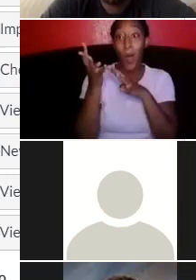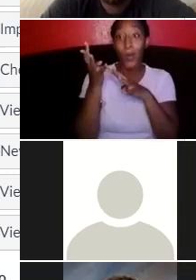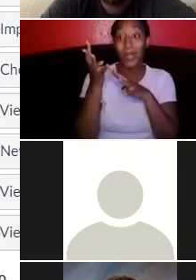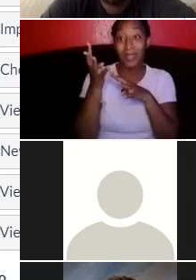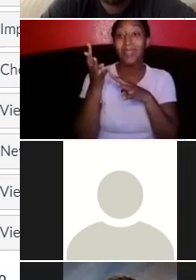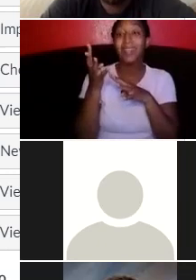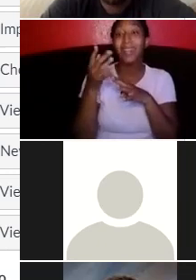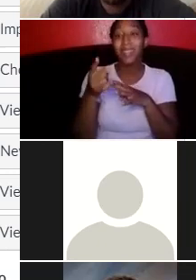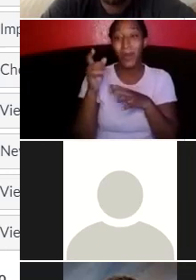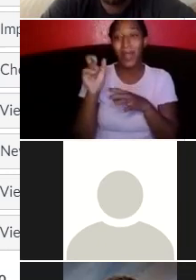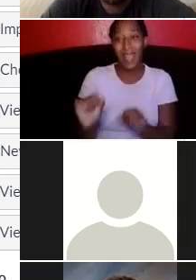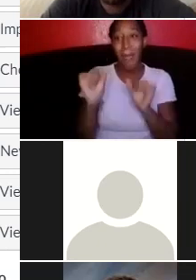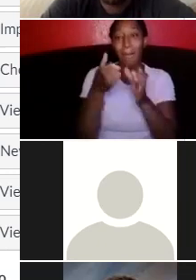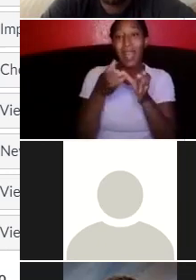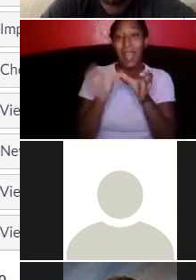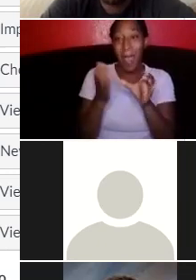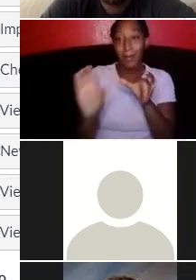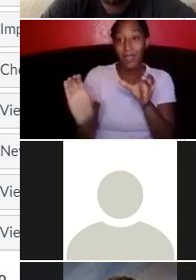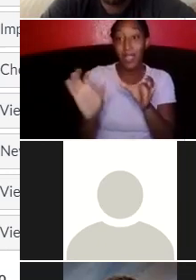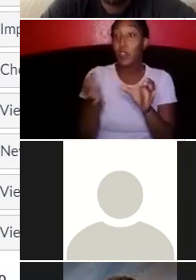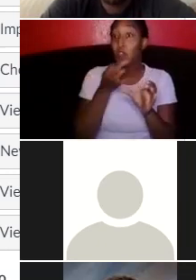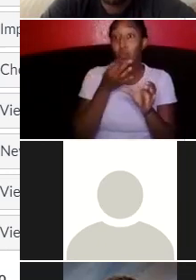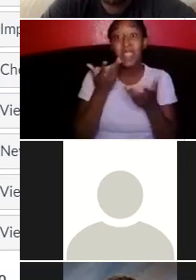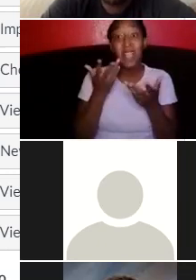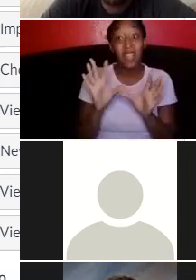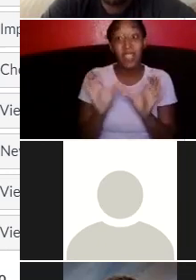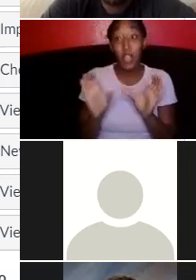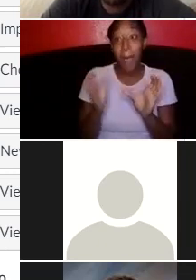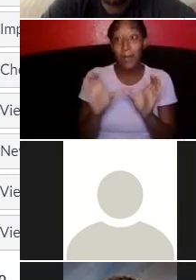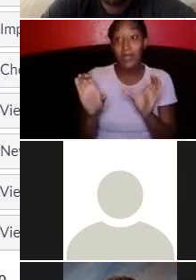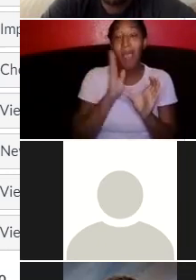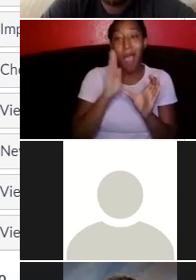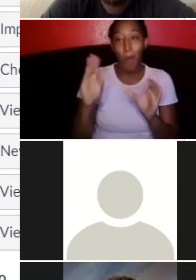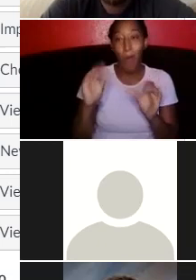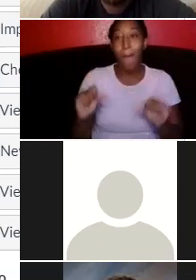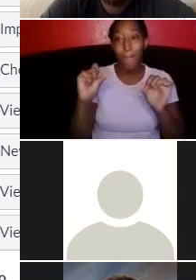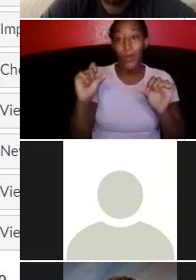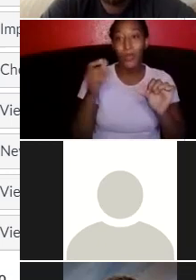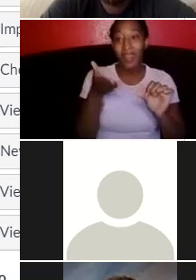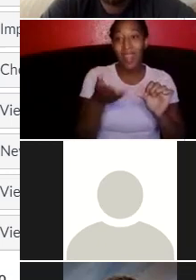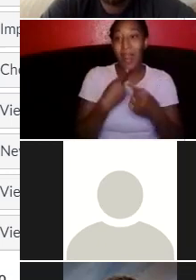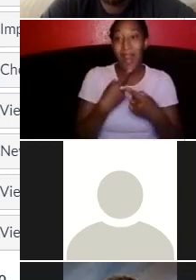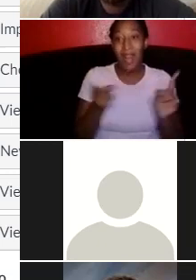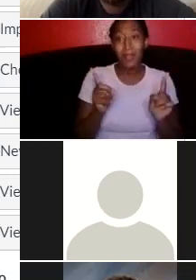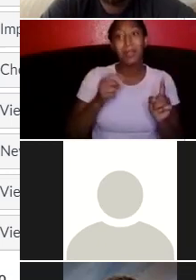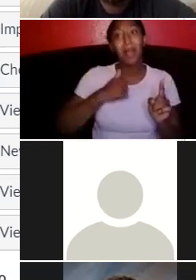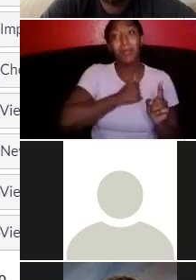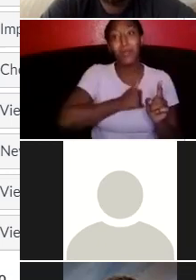captioned. And as soon as that's done, I will post it in the announcements. So I apologize for the delay. It's just